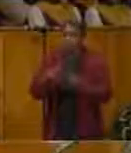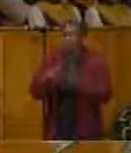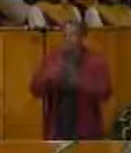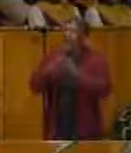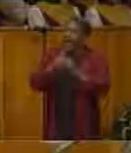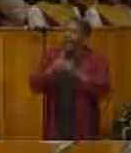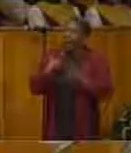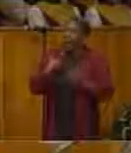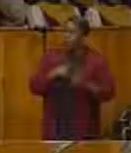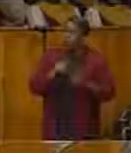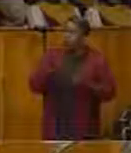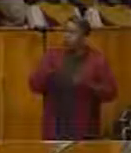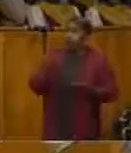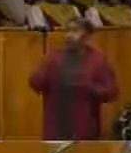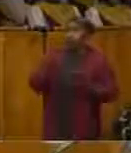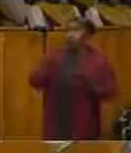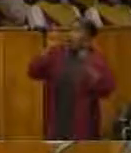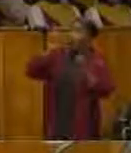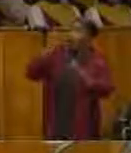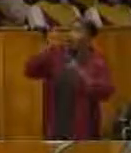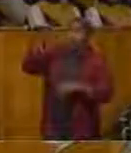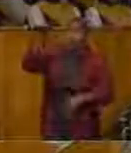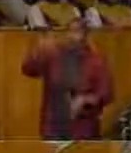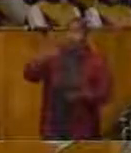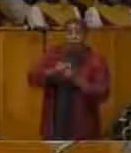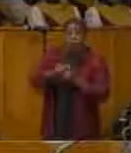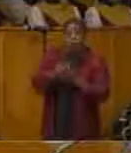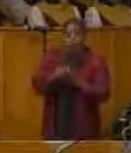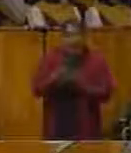How do we honor God with our money?